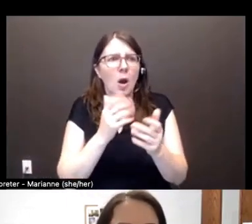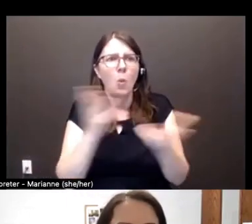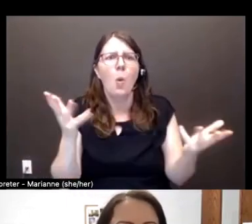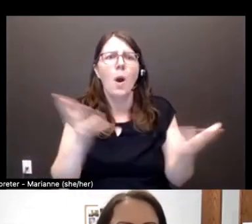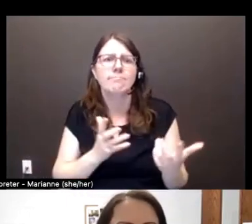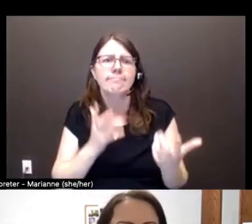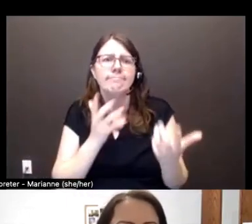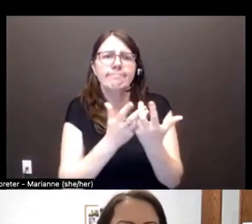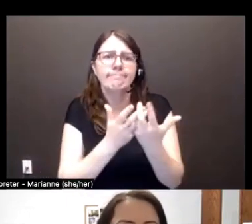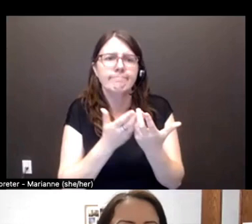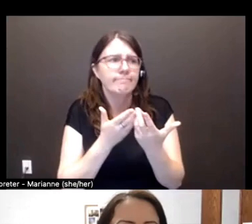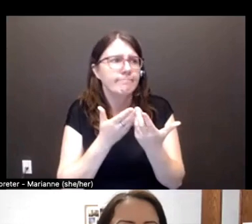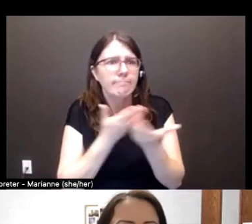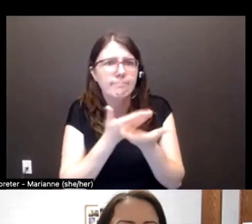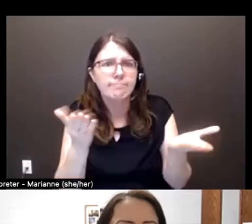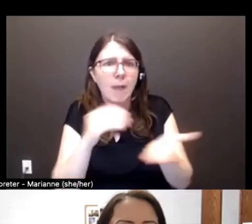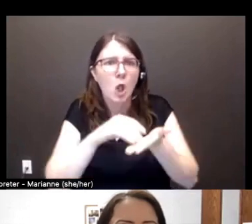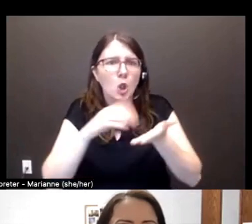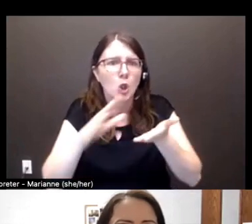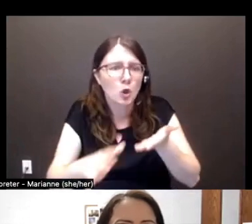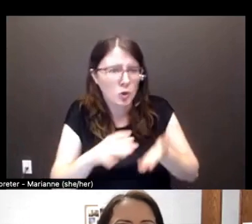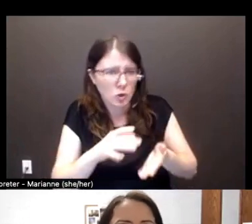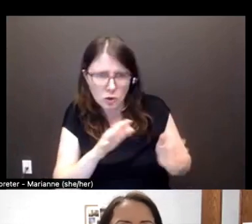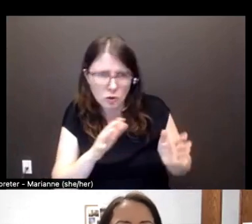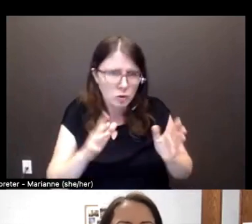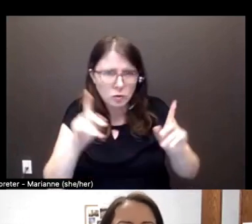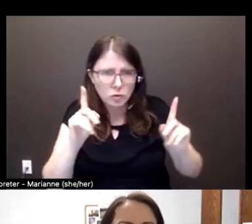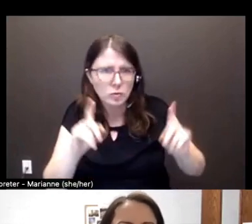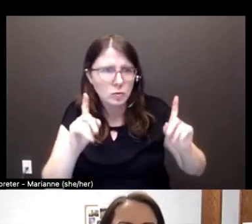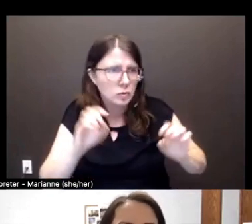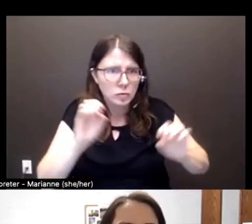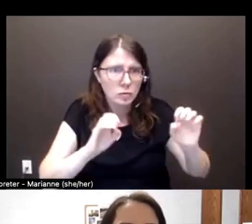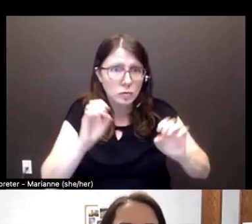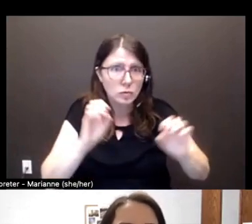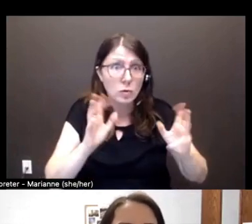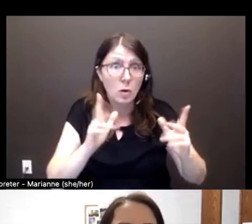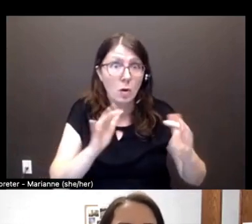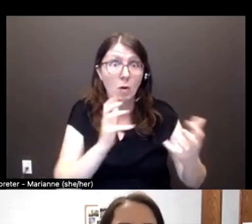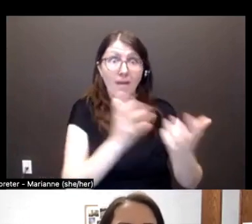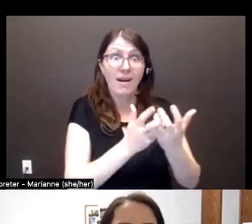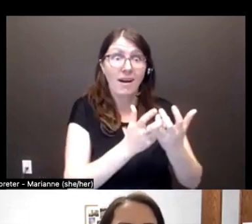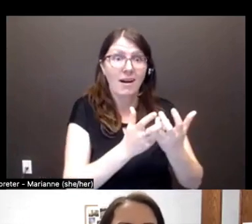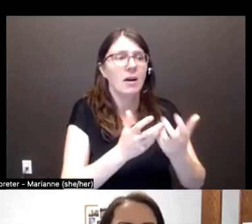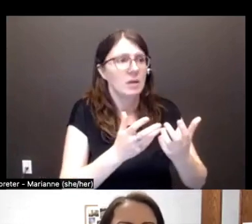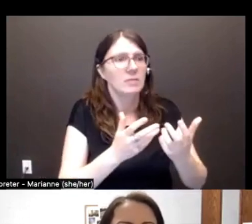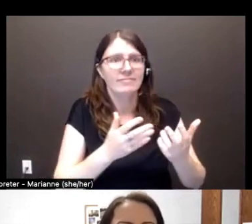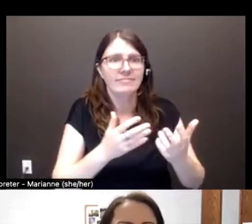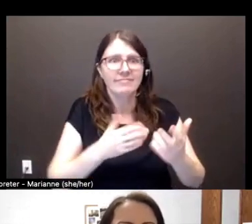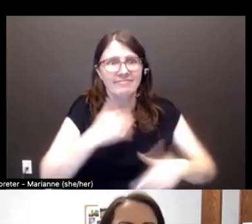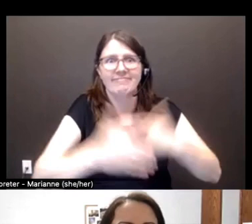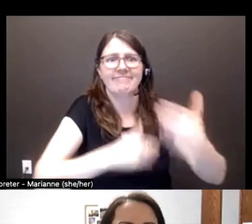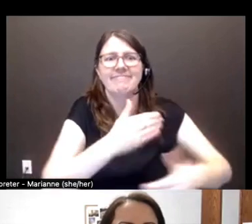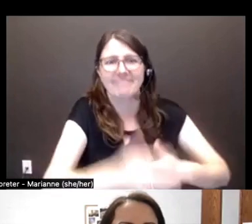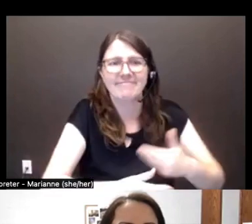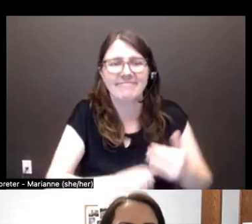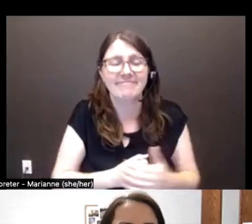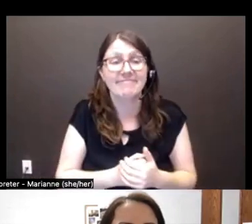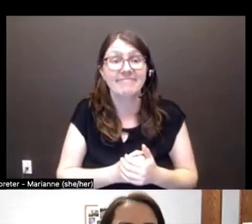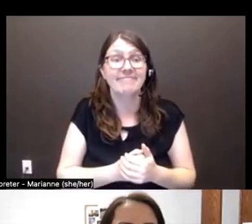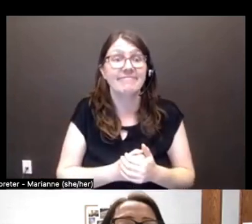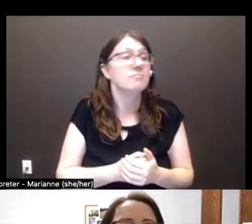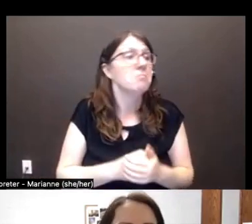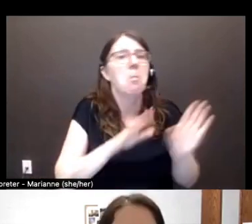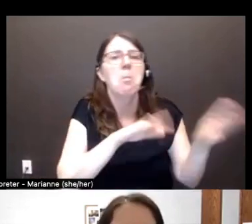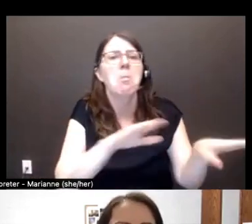on TikTok accounts, if you follow somebody, you can see what videos they liked. And then kind of you can pick and choose from them. So